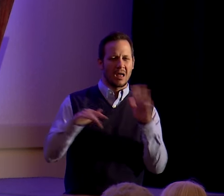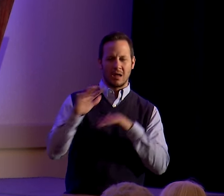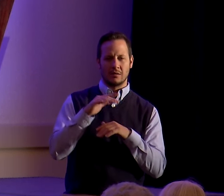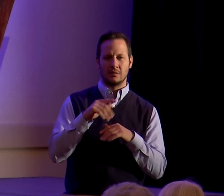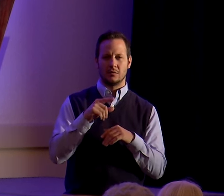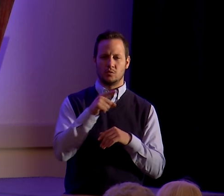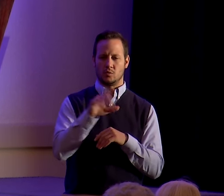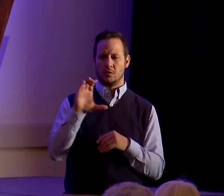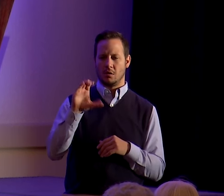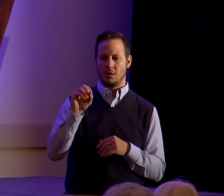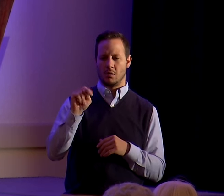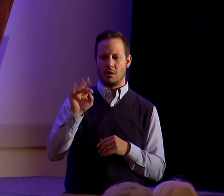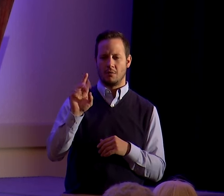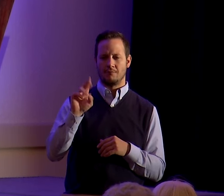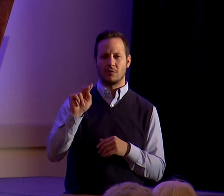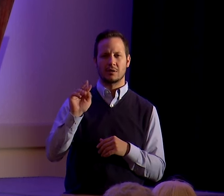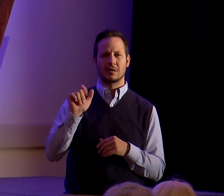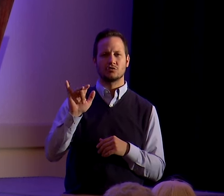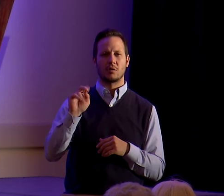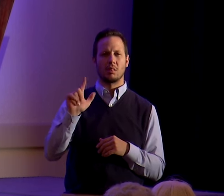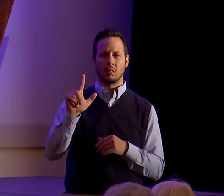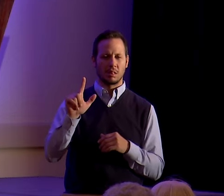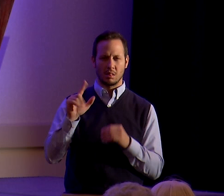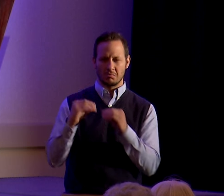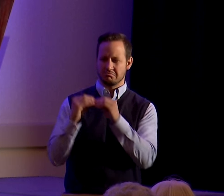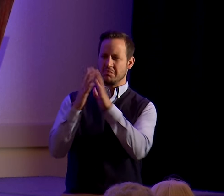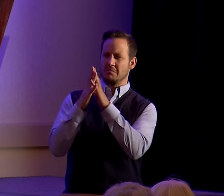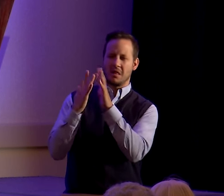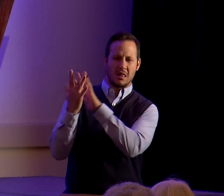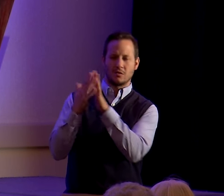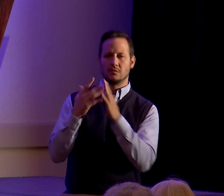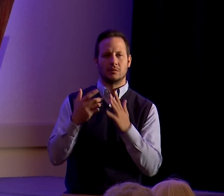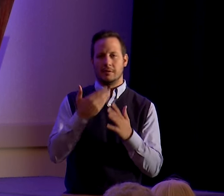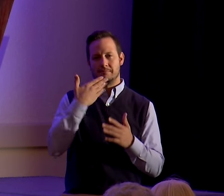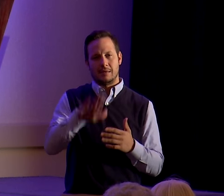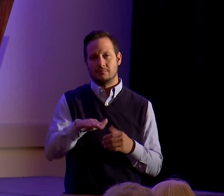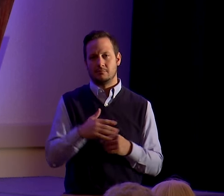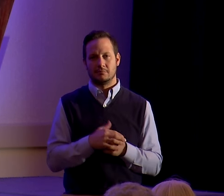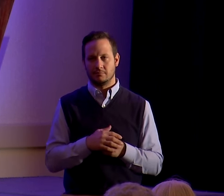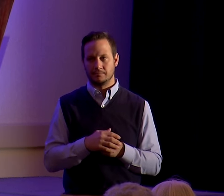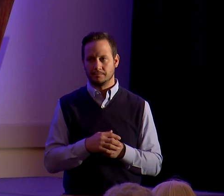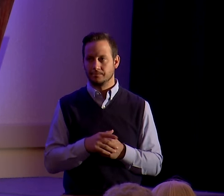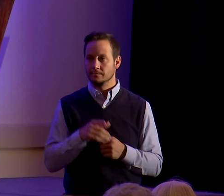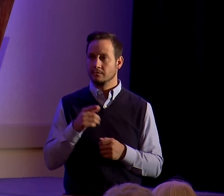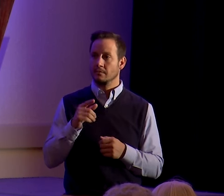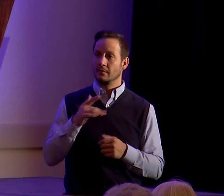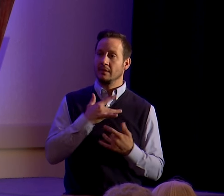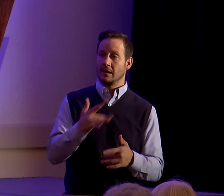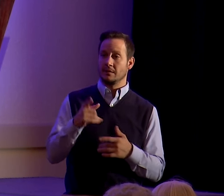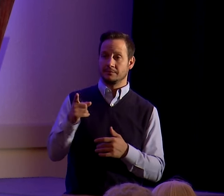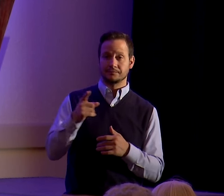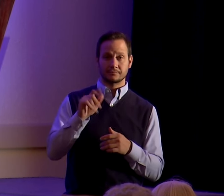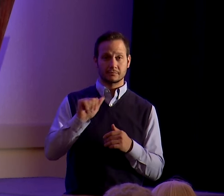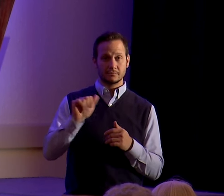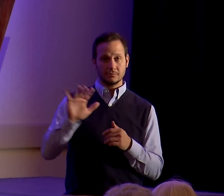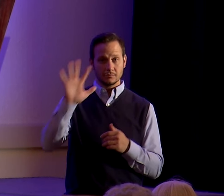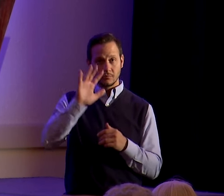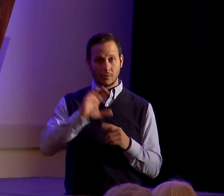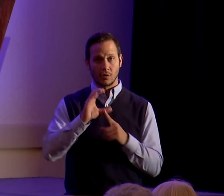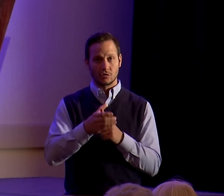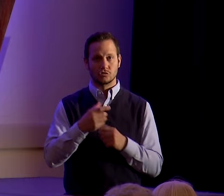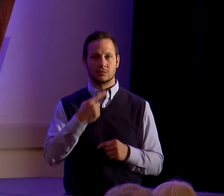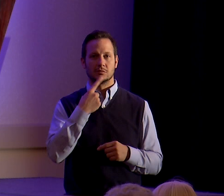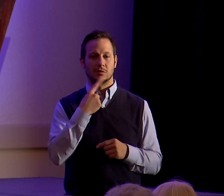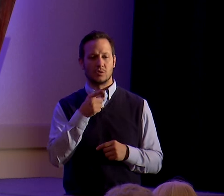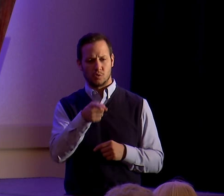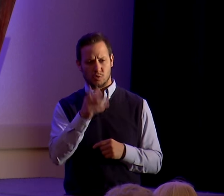right? Notice we, you know, when someone asks you to do something, you don't ever say no, right? You can find excuses, but you don't say, no,